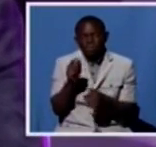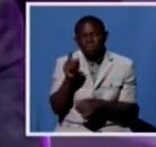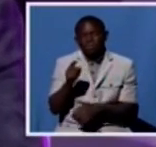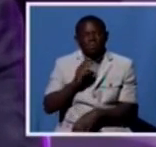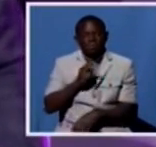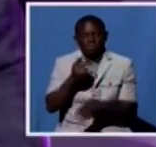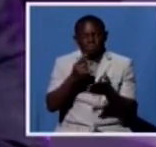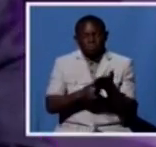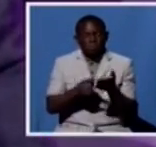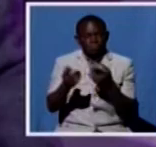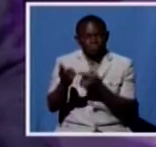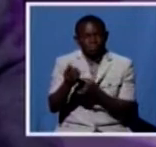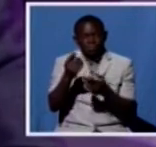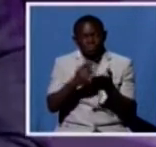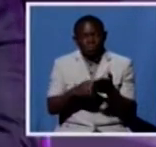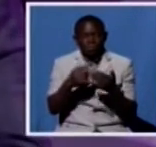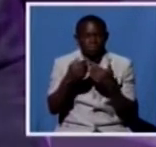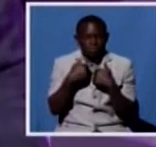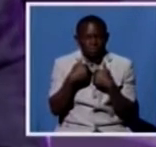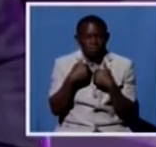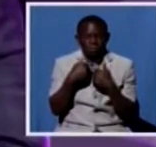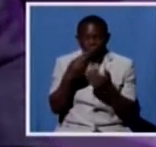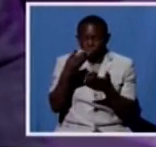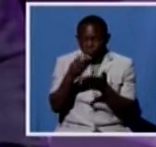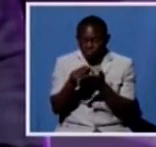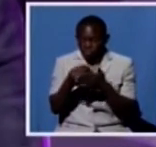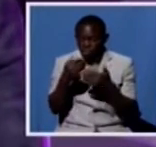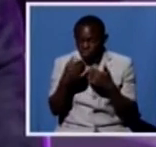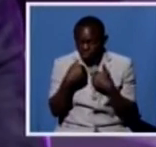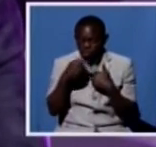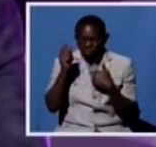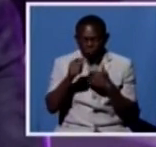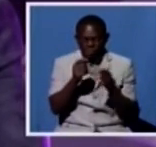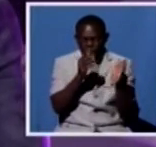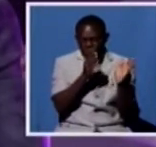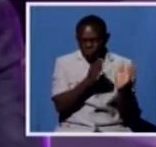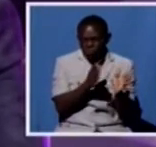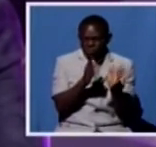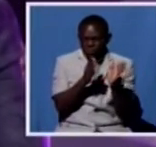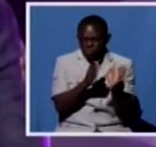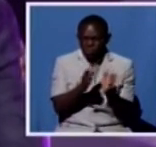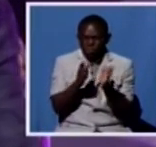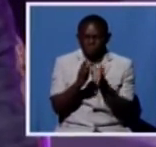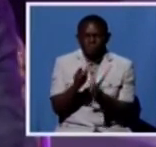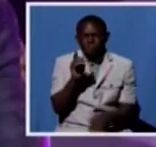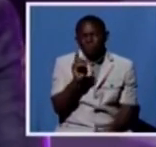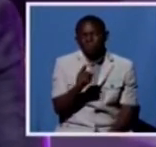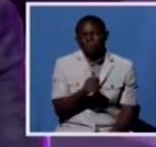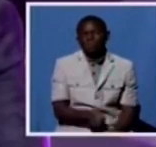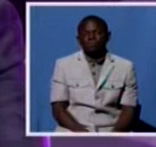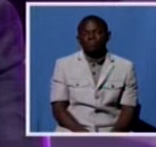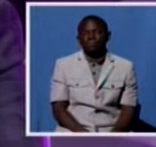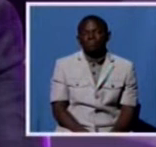small, we need to do everything on top of the table so that we look at who is paid. Our emphasis, and